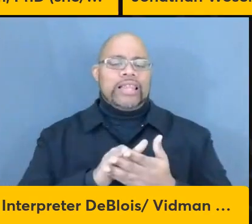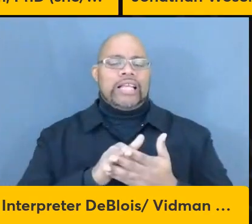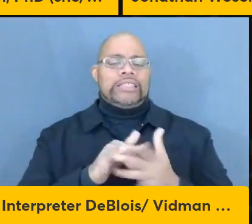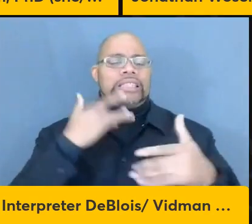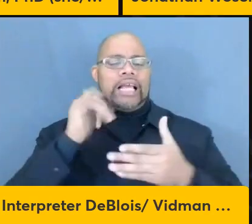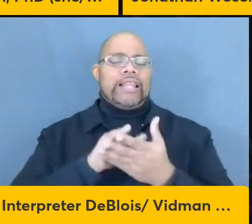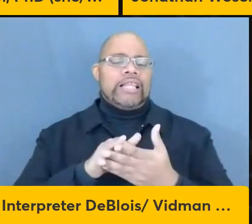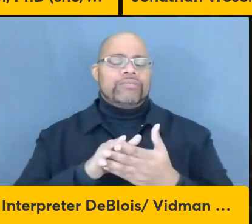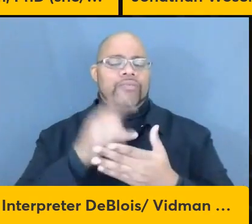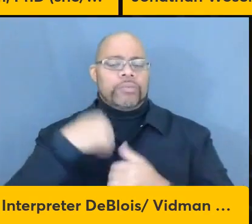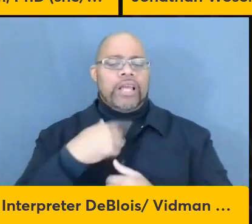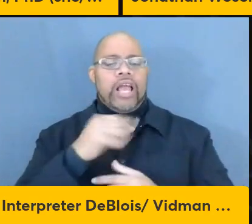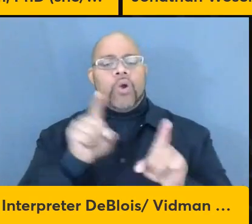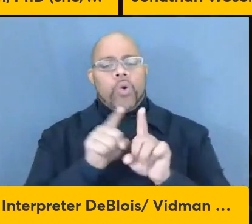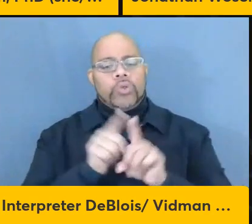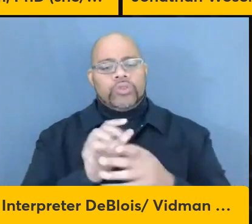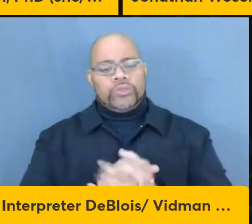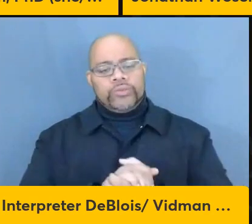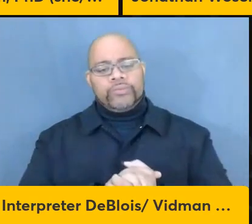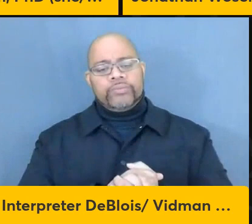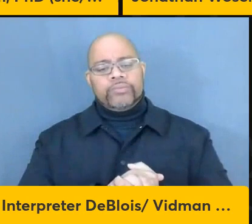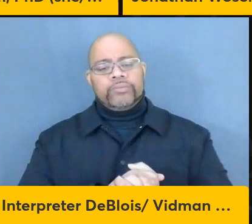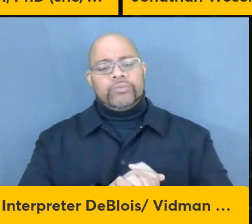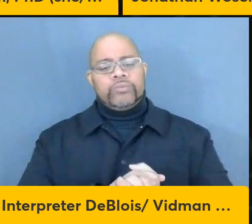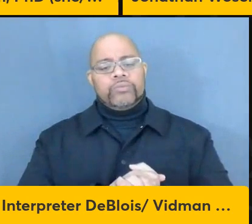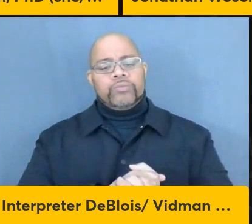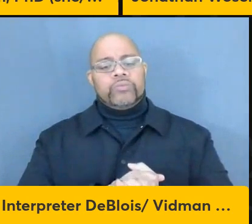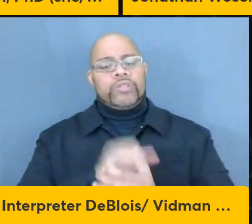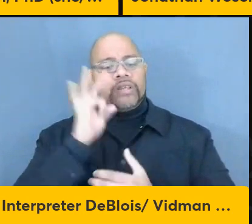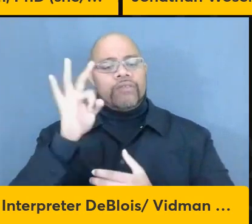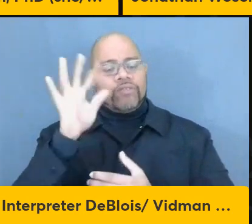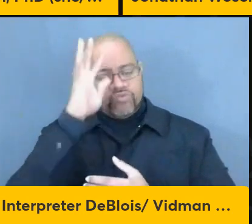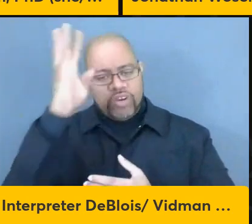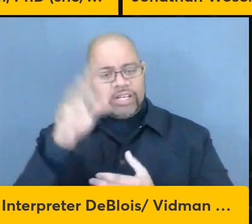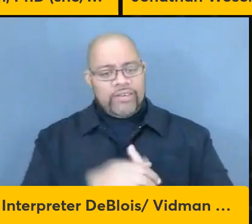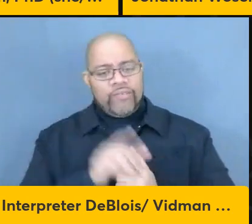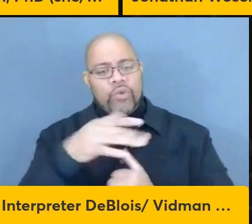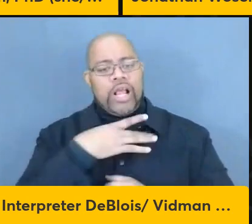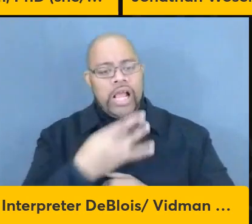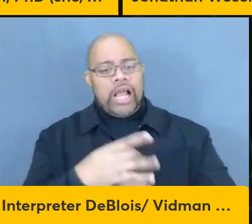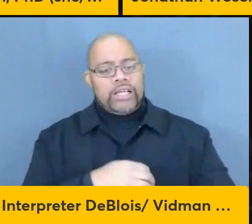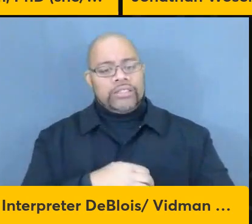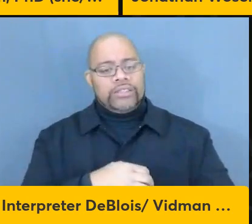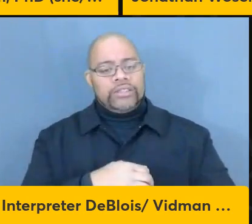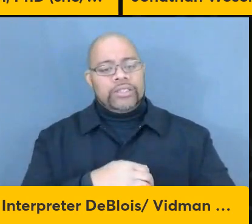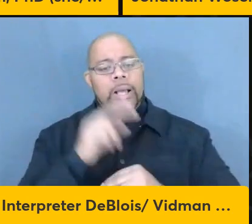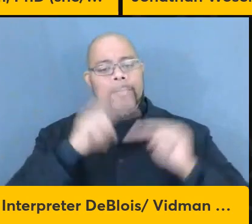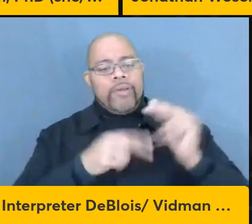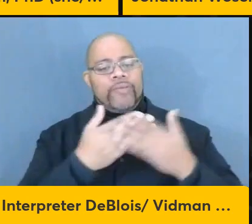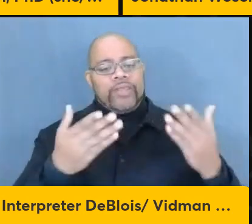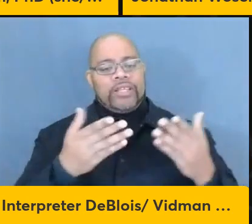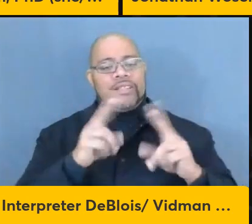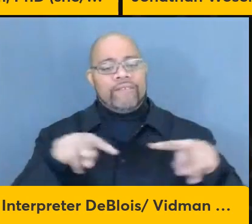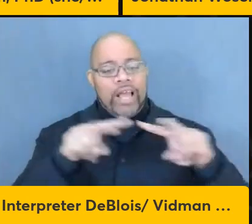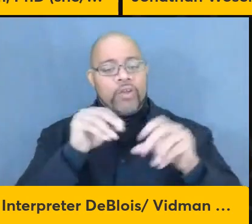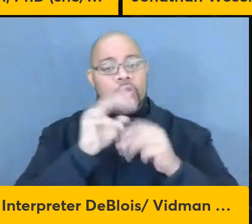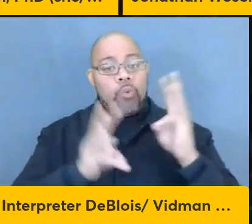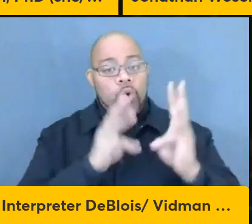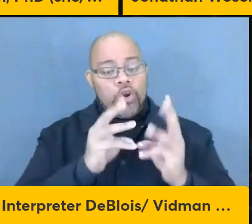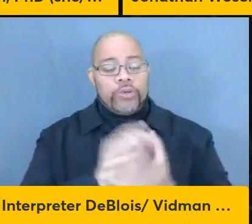exciting to me. And also, like, if you are creative, if you like building things of value in the